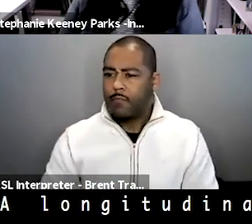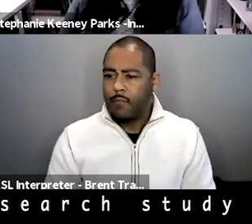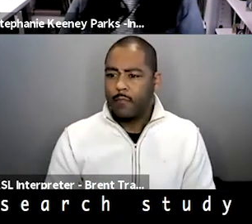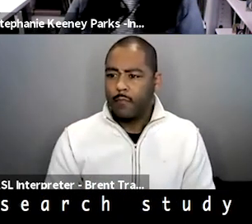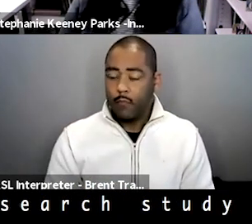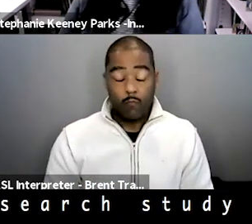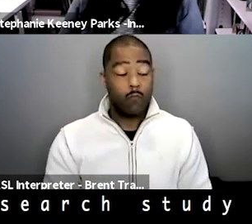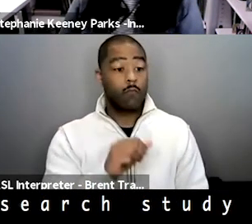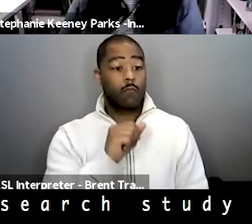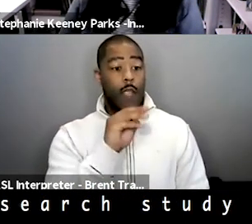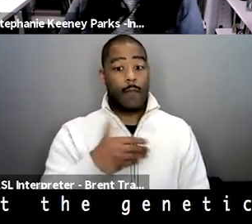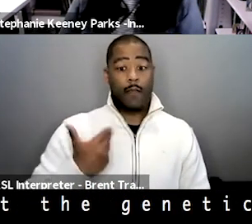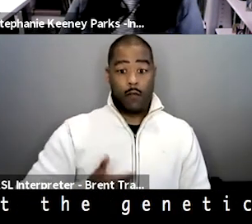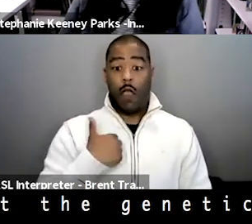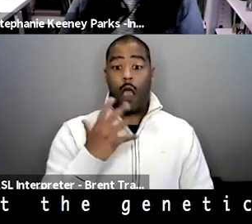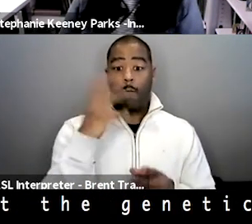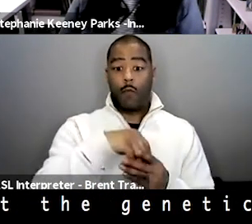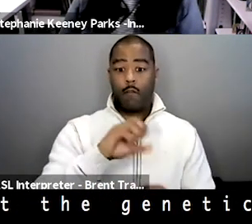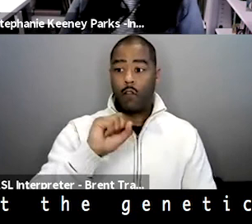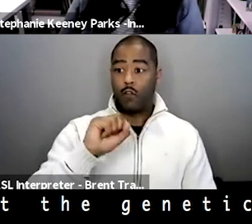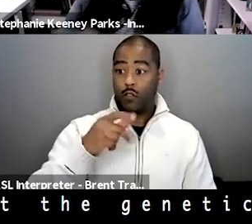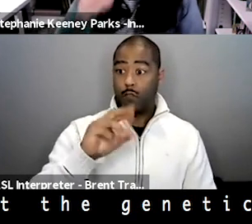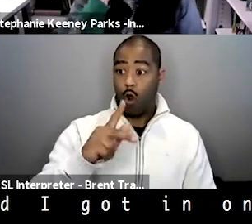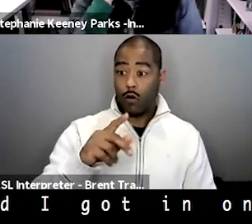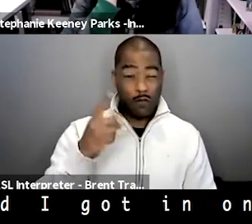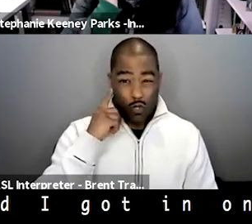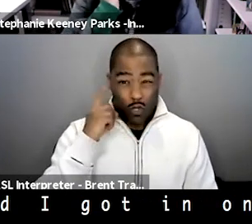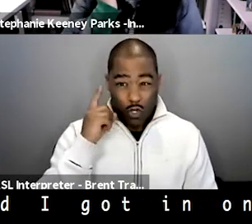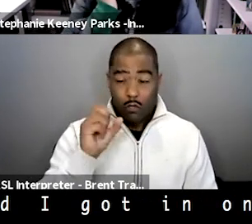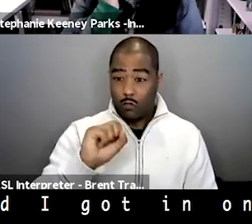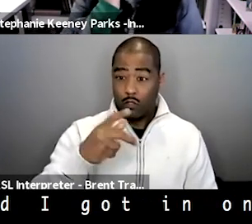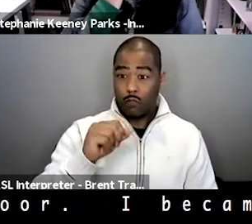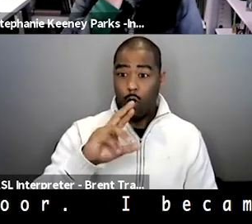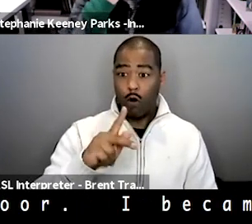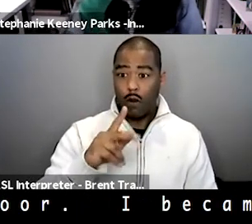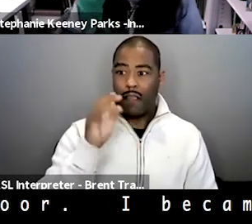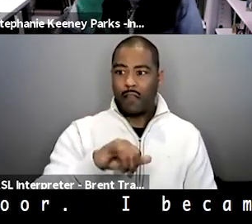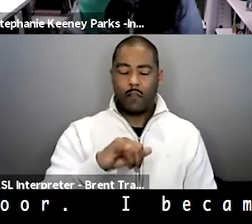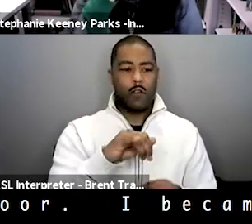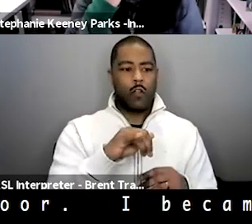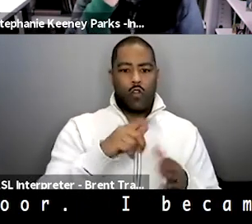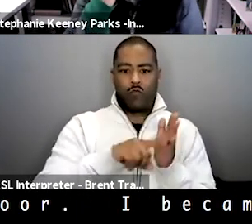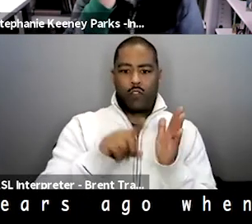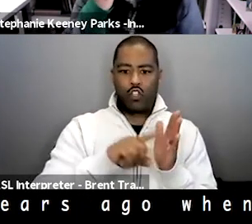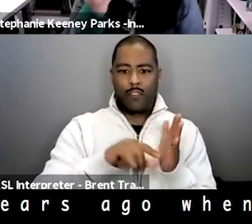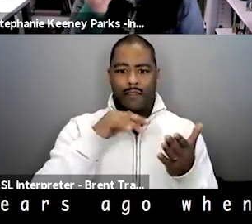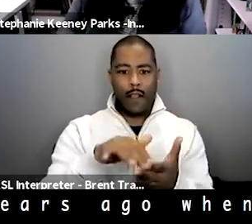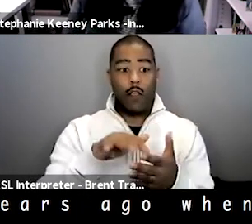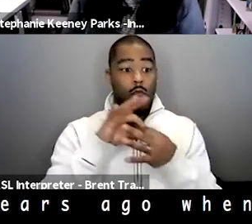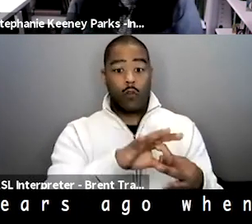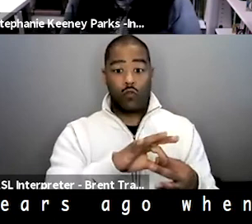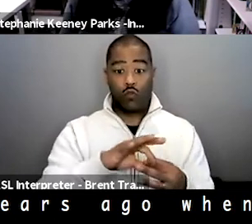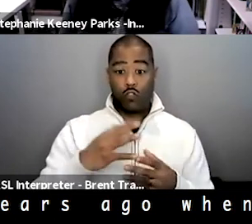SPARC study. For those not familiar, SPARC is a longitudinal autism research study that is looking at the genetics of